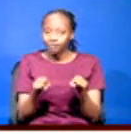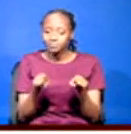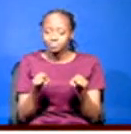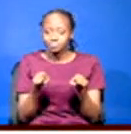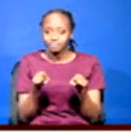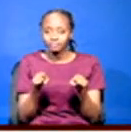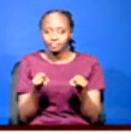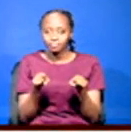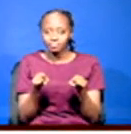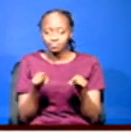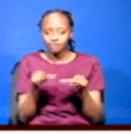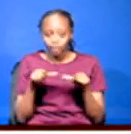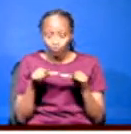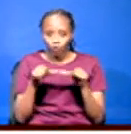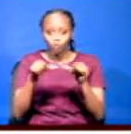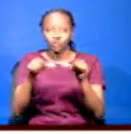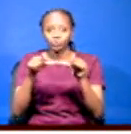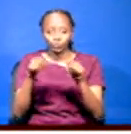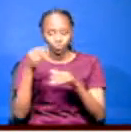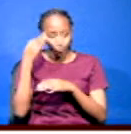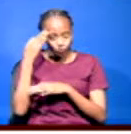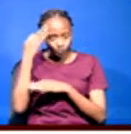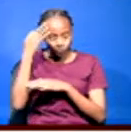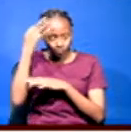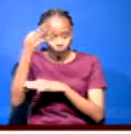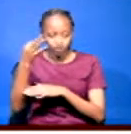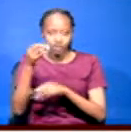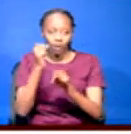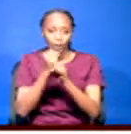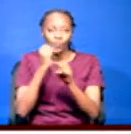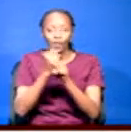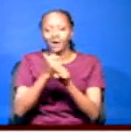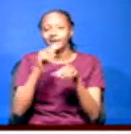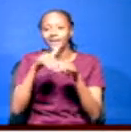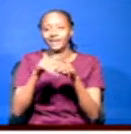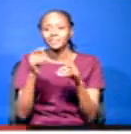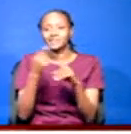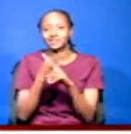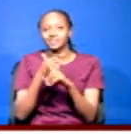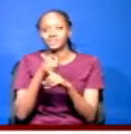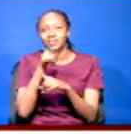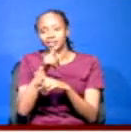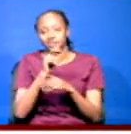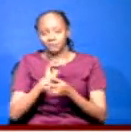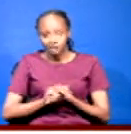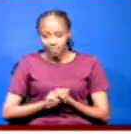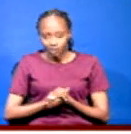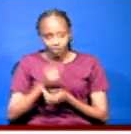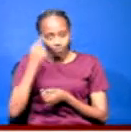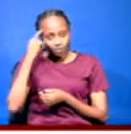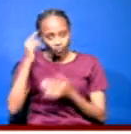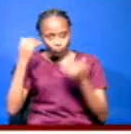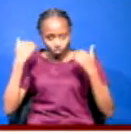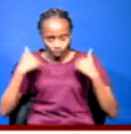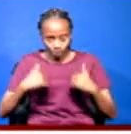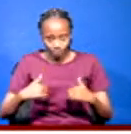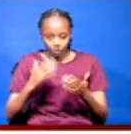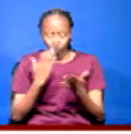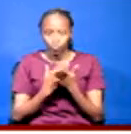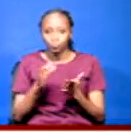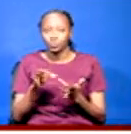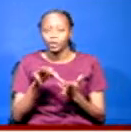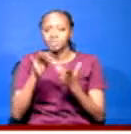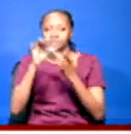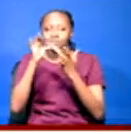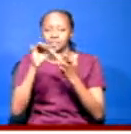of utilizing and working in these different facilities. So for me, it's an especially